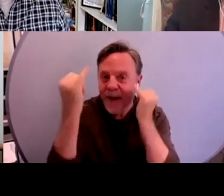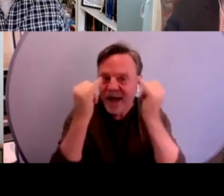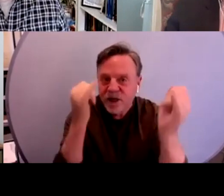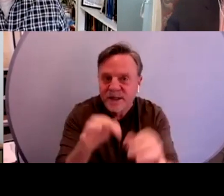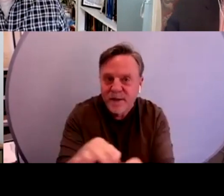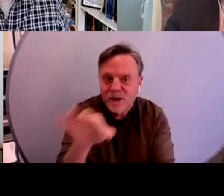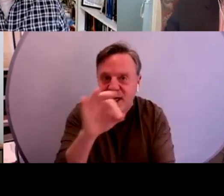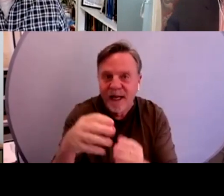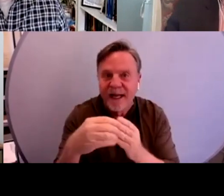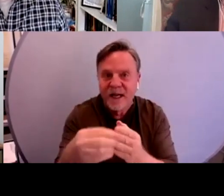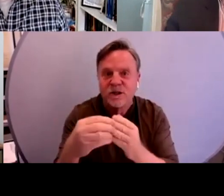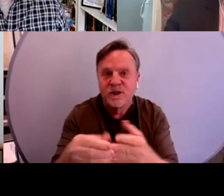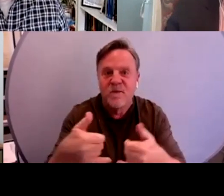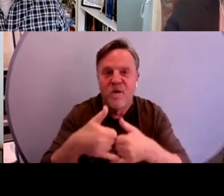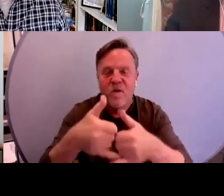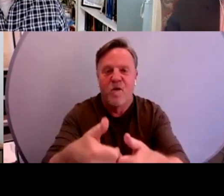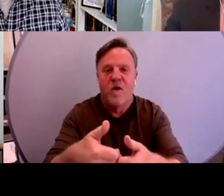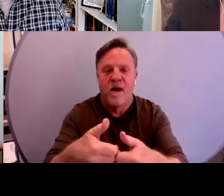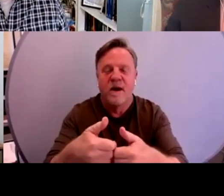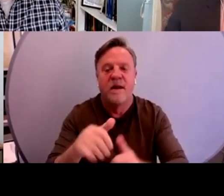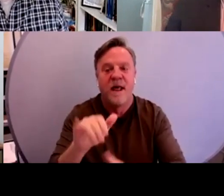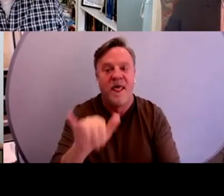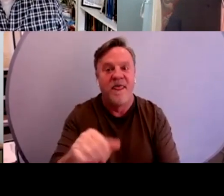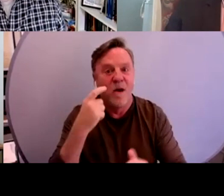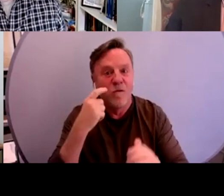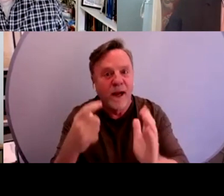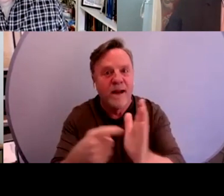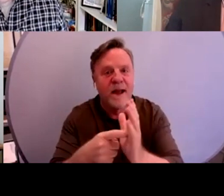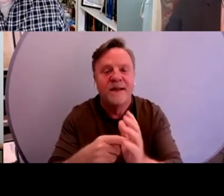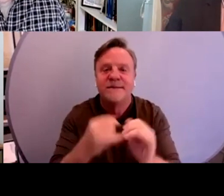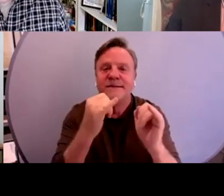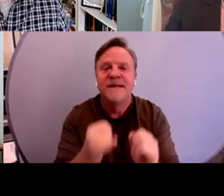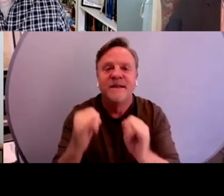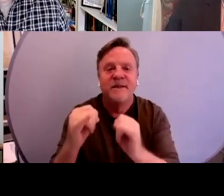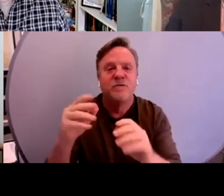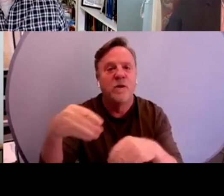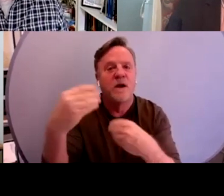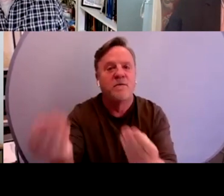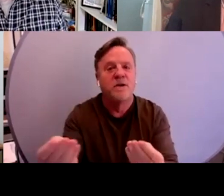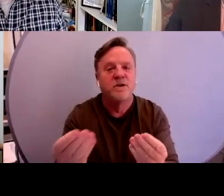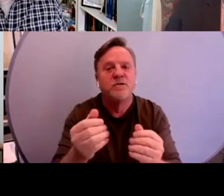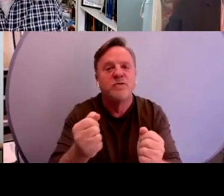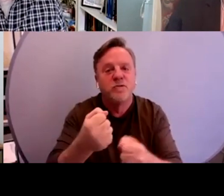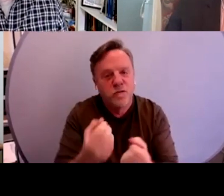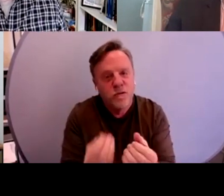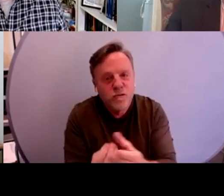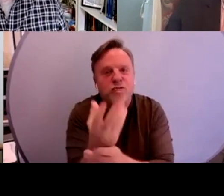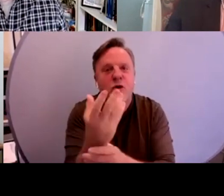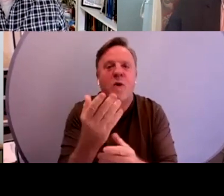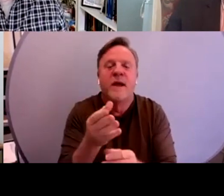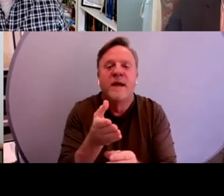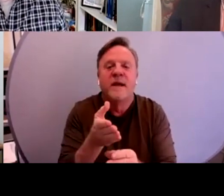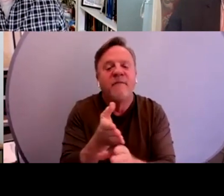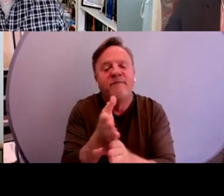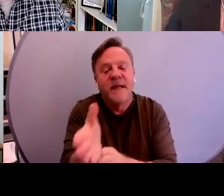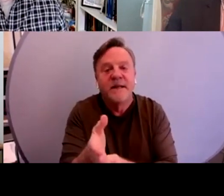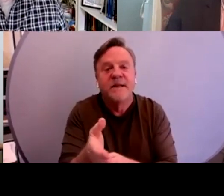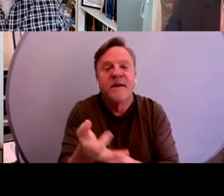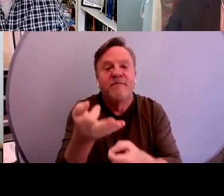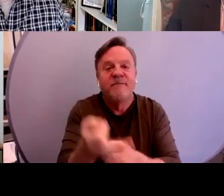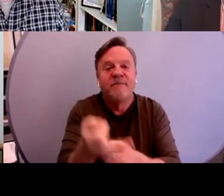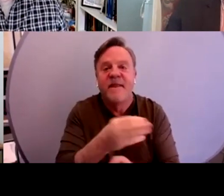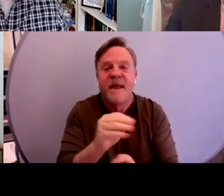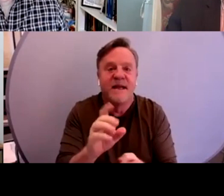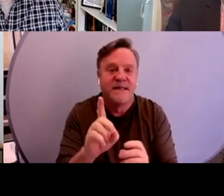Spirituality Leadership Award, which recognizes individual contribution to the growing field of faith and disability.